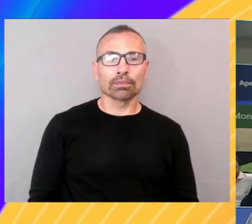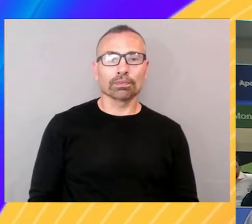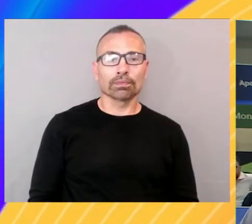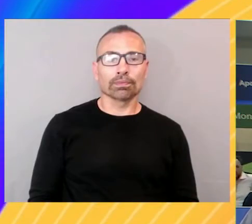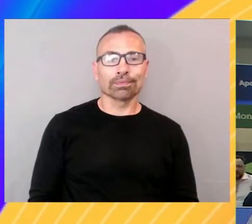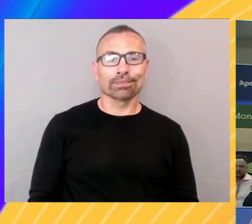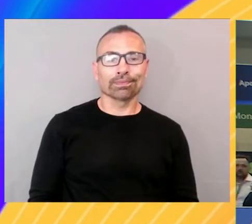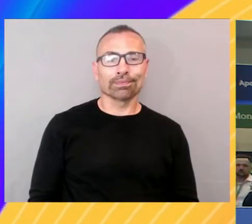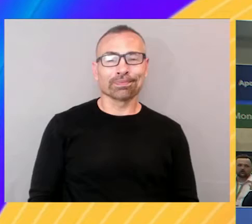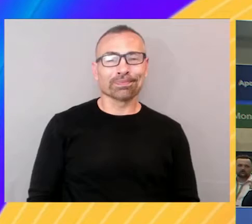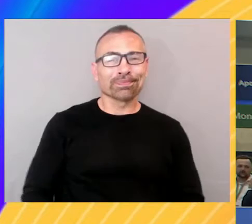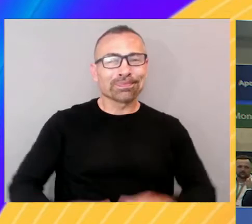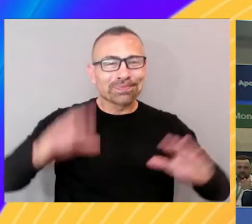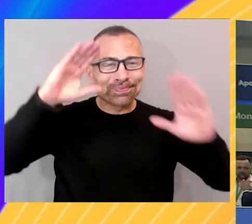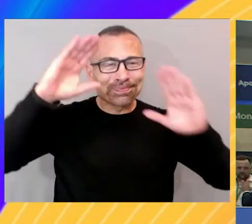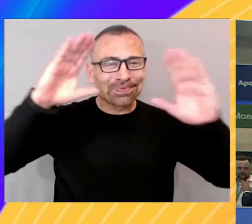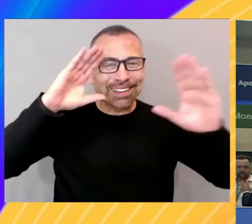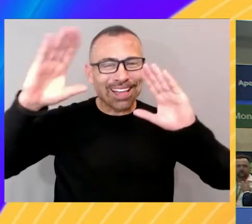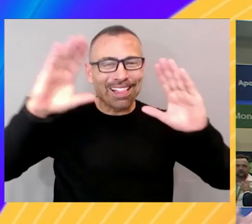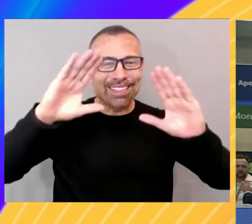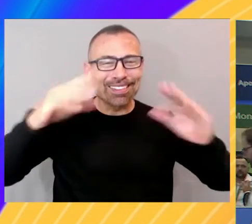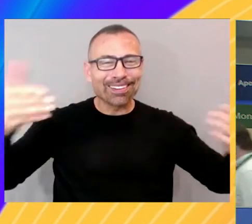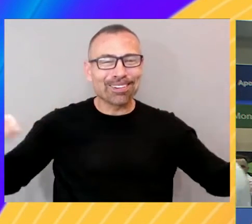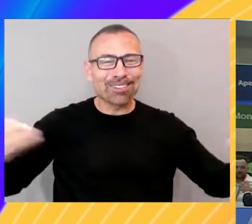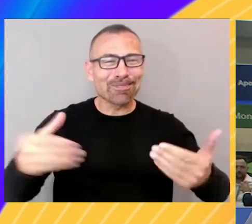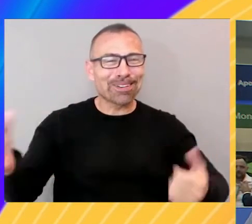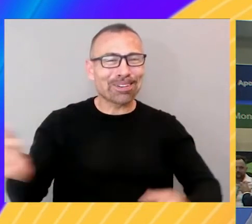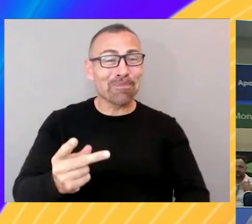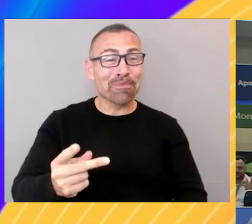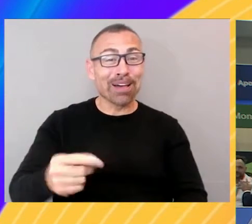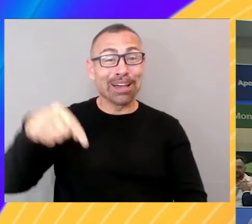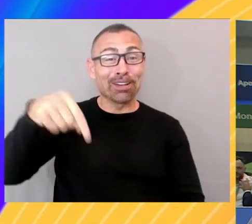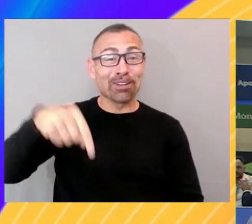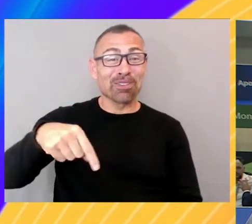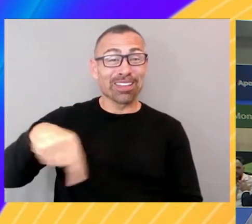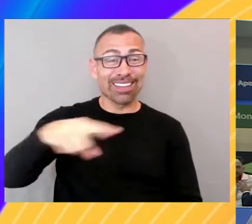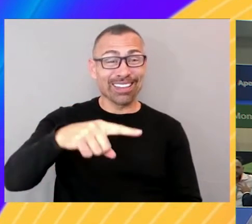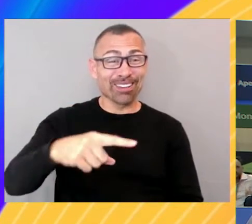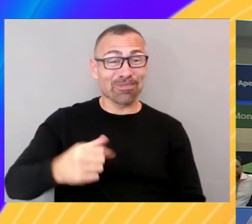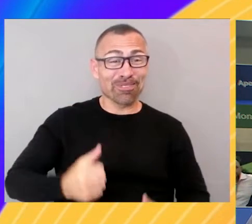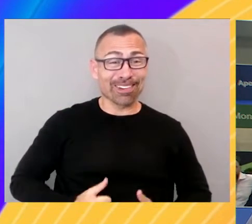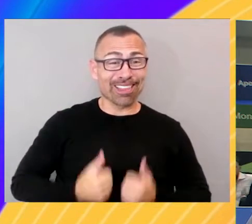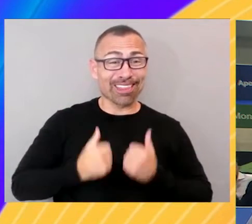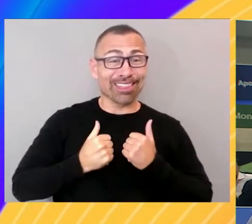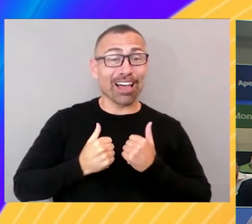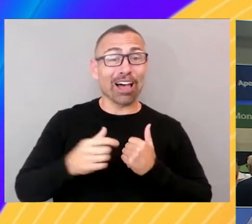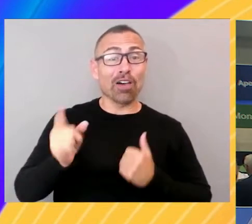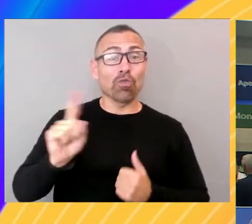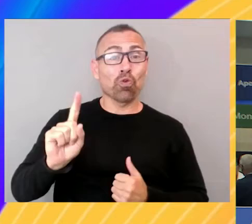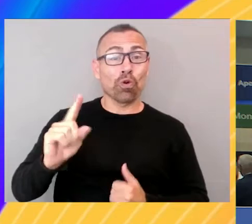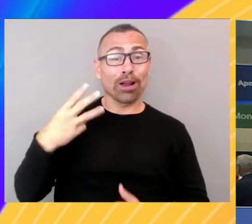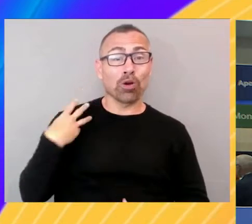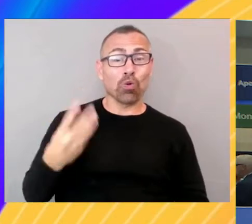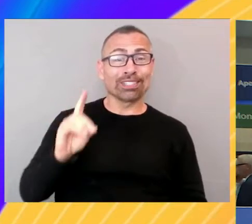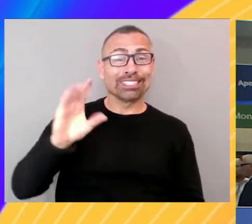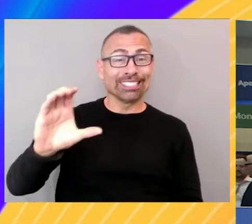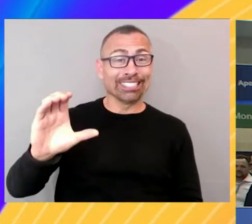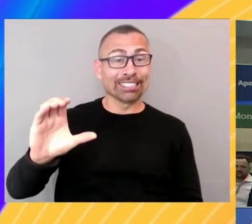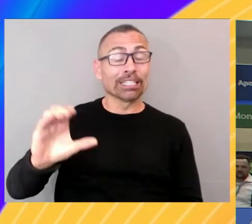everyone. Welcome back to another segment. We are live here in Washington, D.C. at the 2023